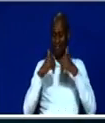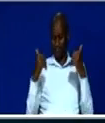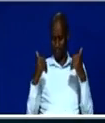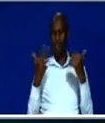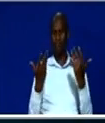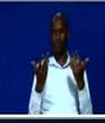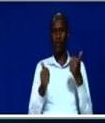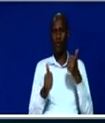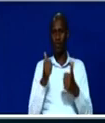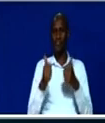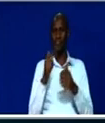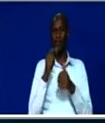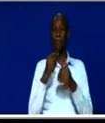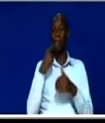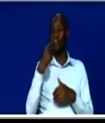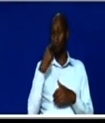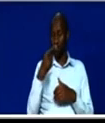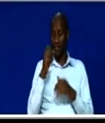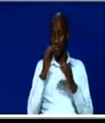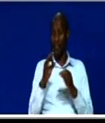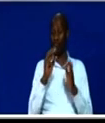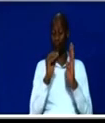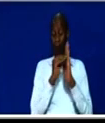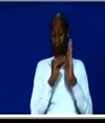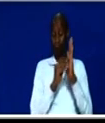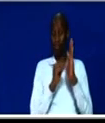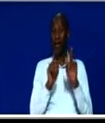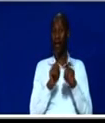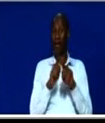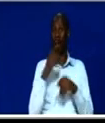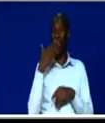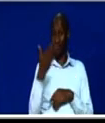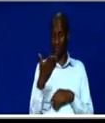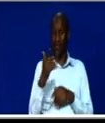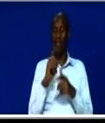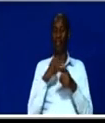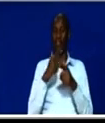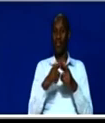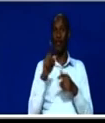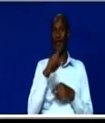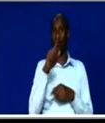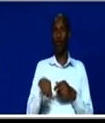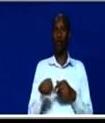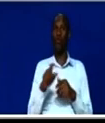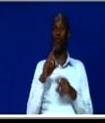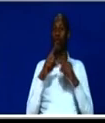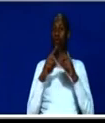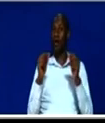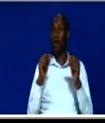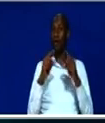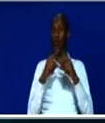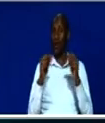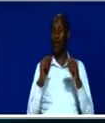has been mentioned in the question. So if you put it down as your answer, then you're going to get it wrong. 1 word